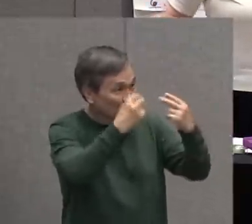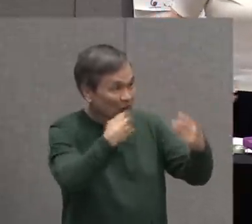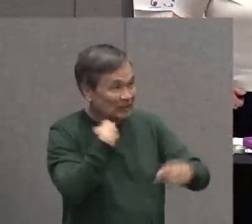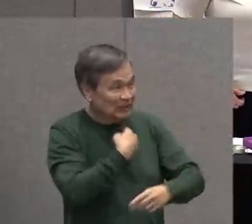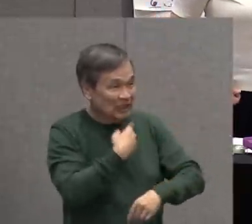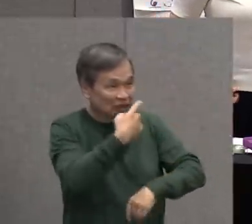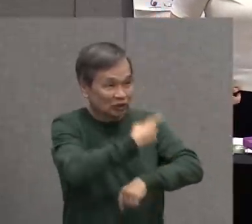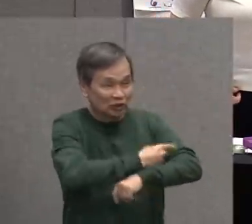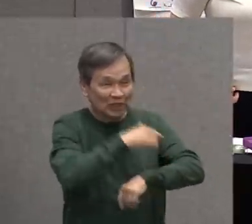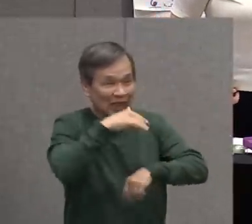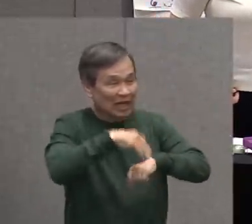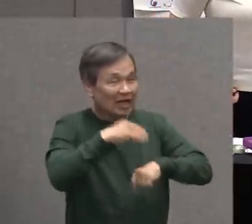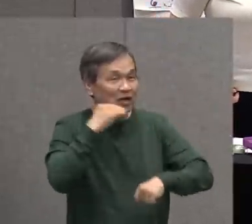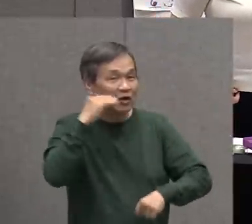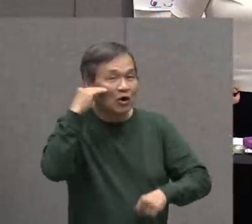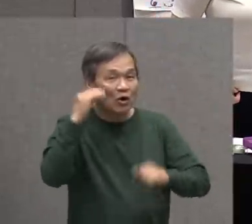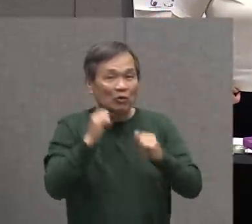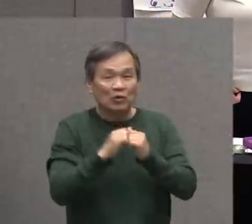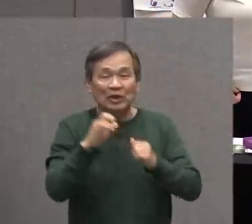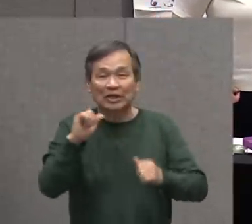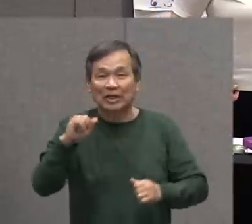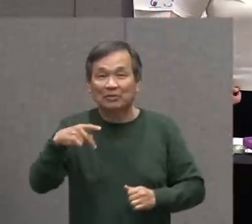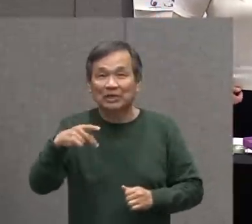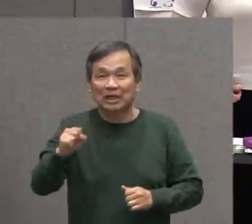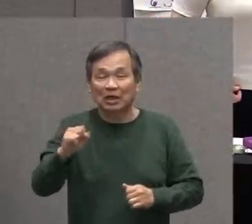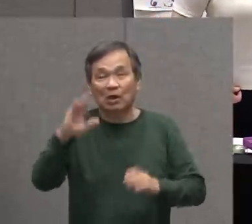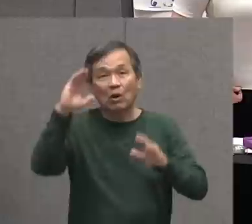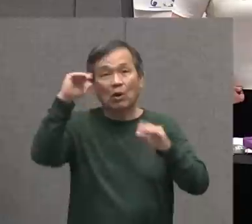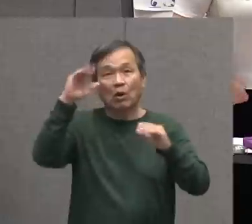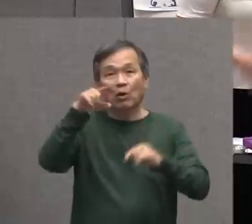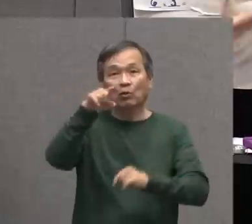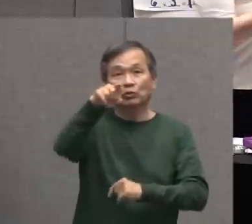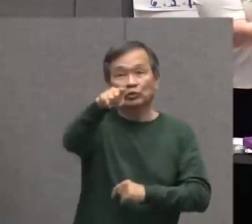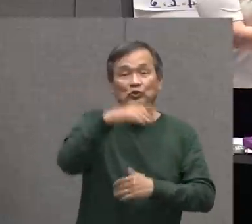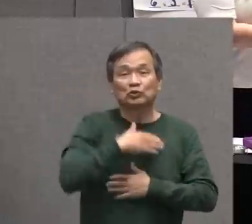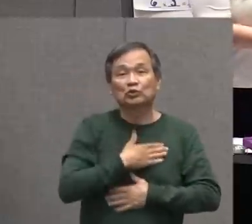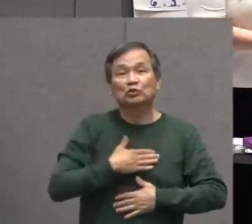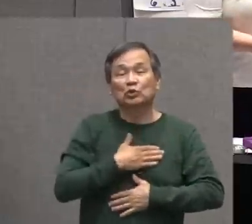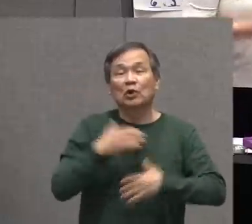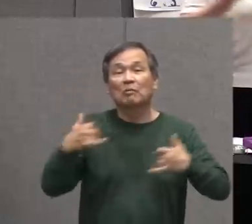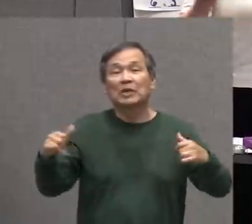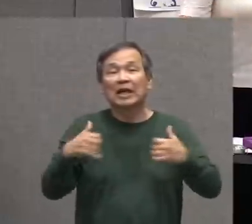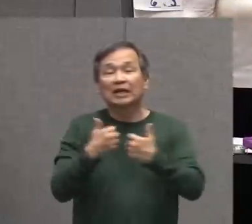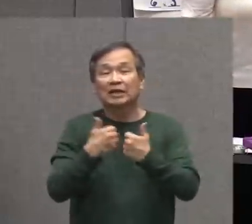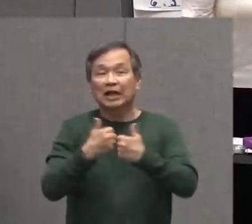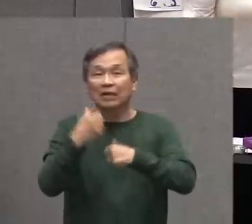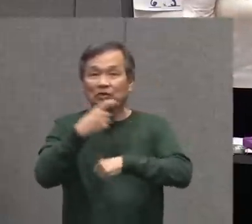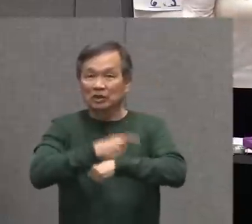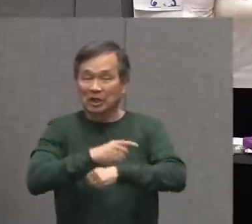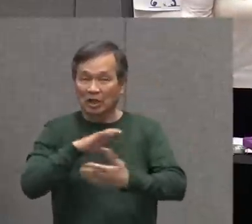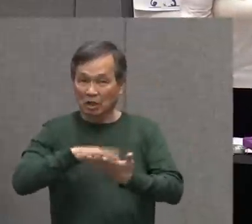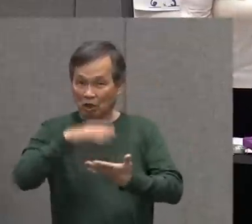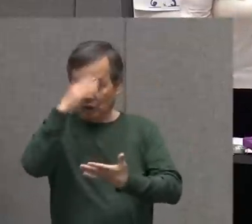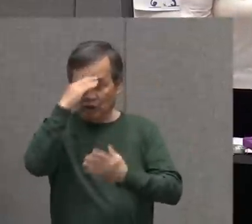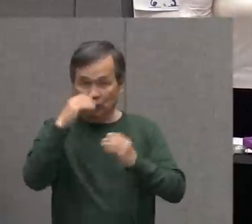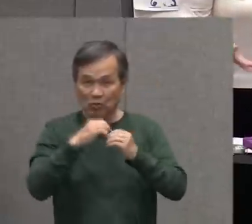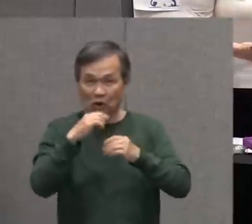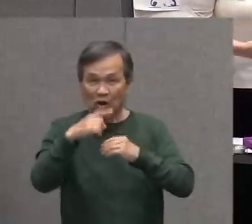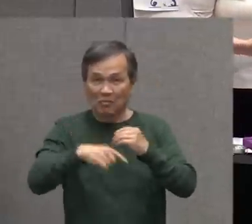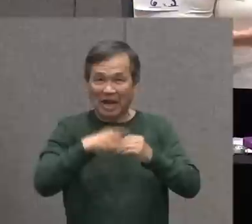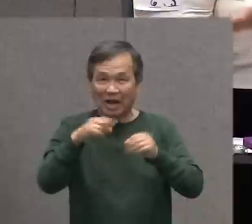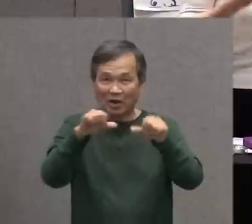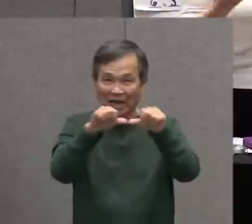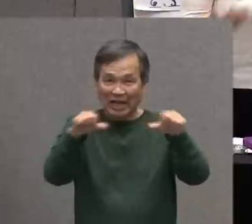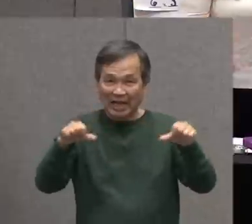today on At Home with APS, and I hope that you really enjoyed playing the game with us today, learning a little bit more about area,